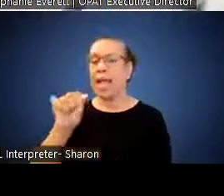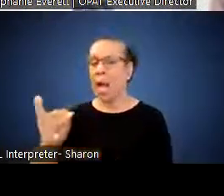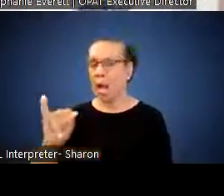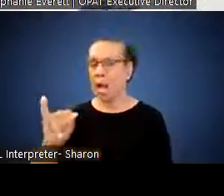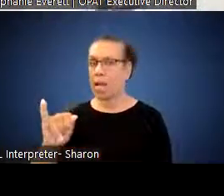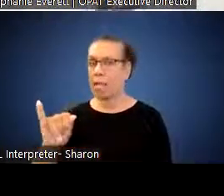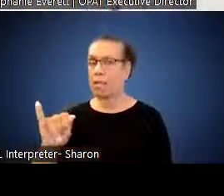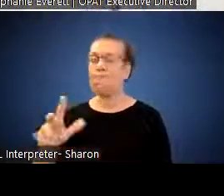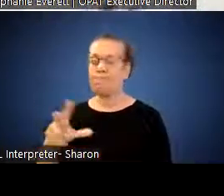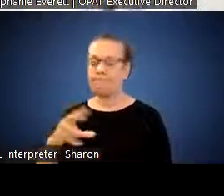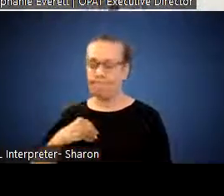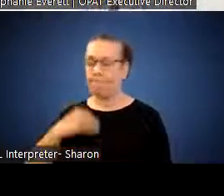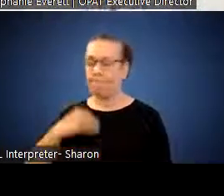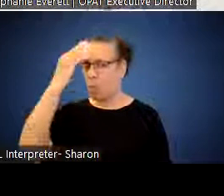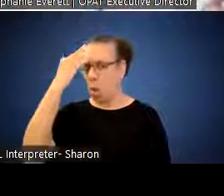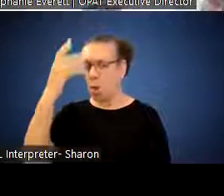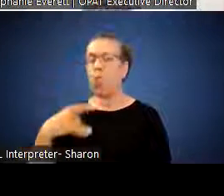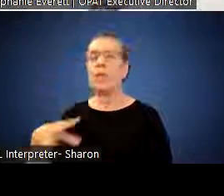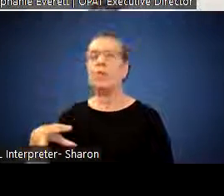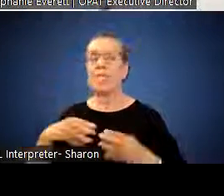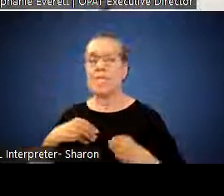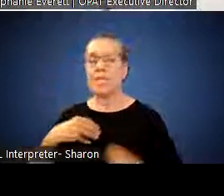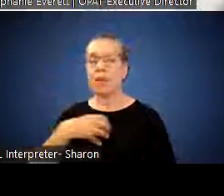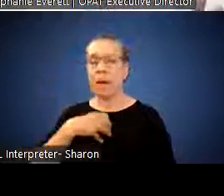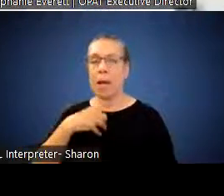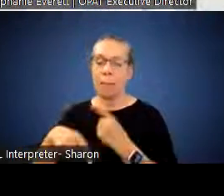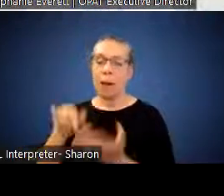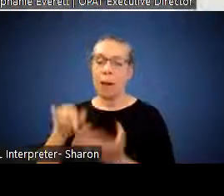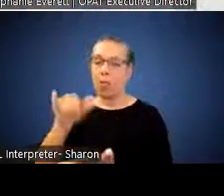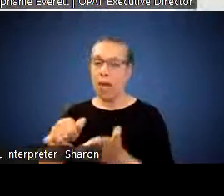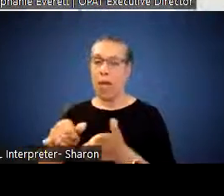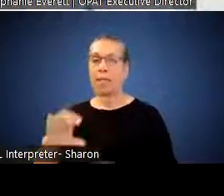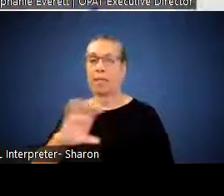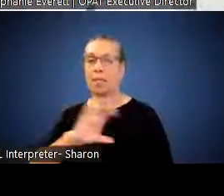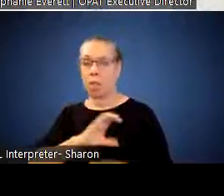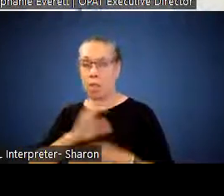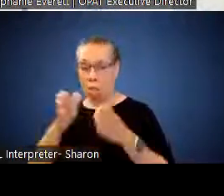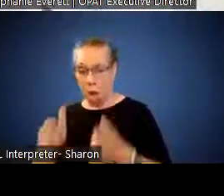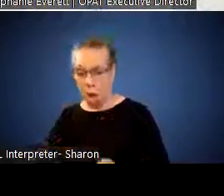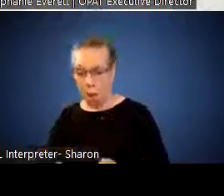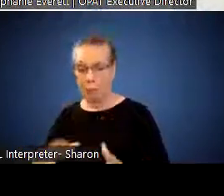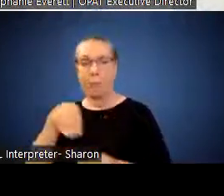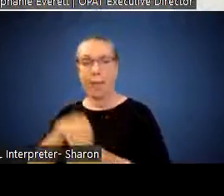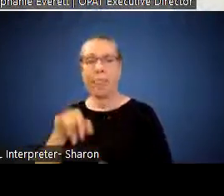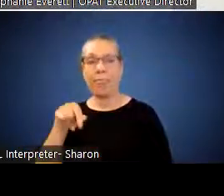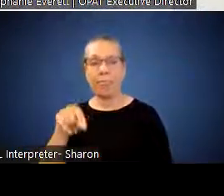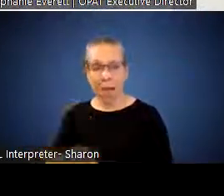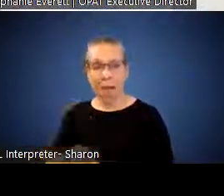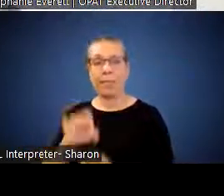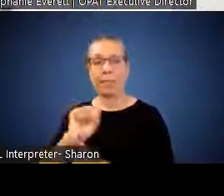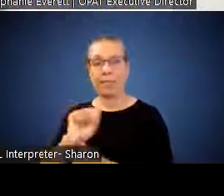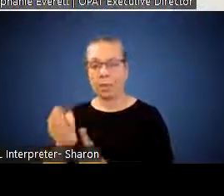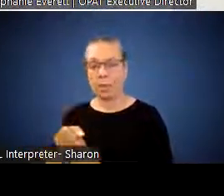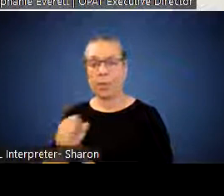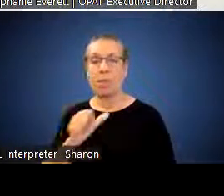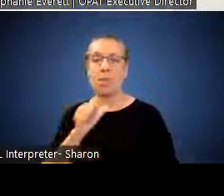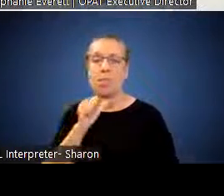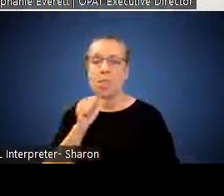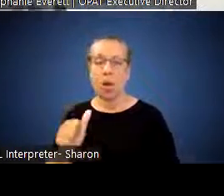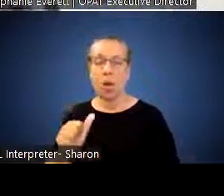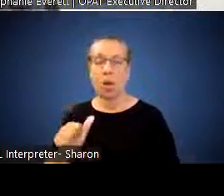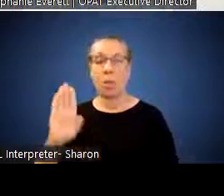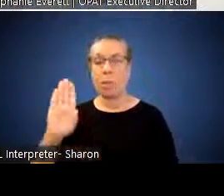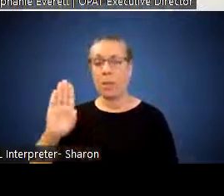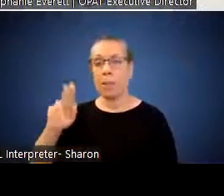received before this officer around this issue. So it doesn't preclude BPD from starting their own